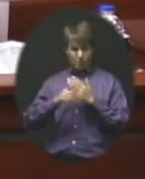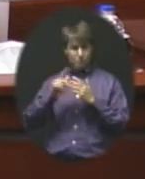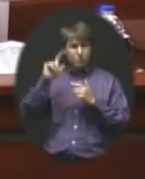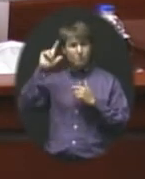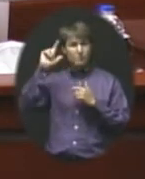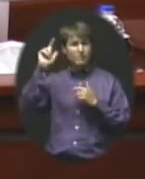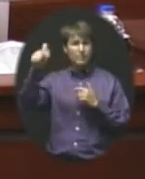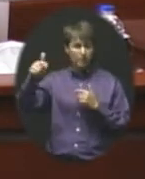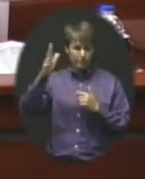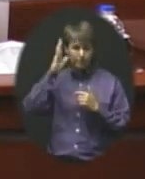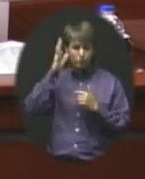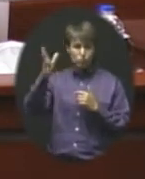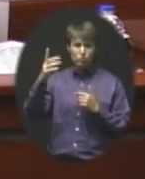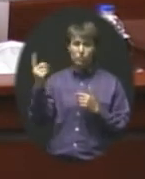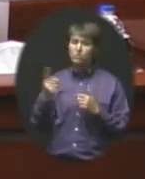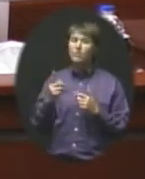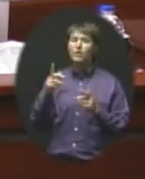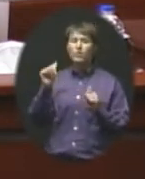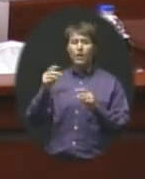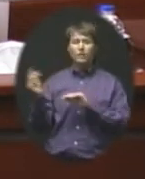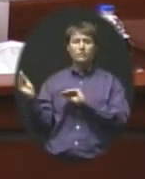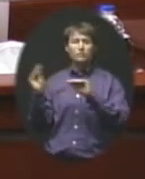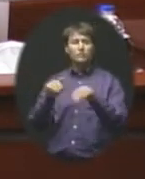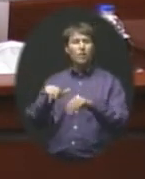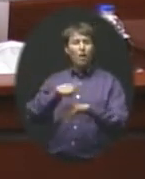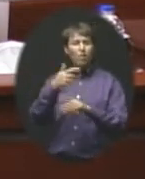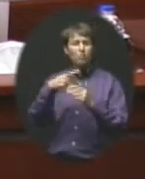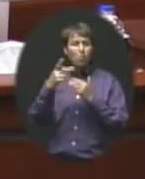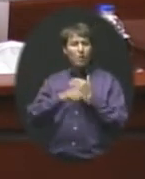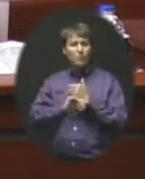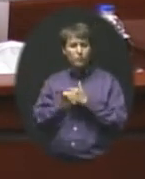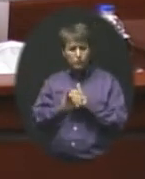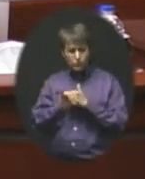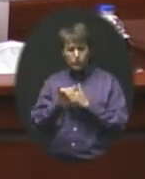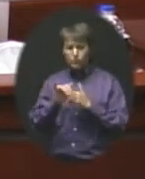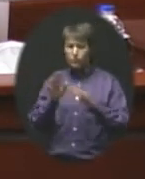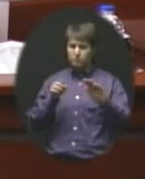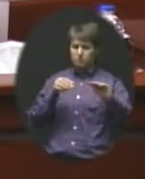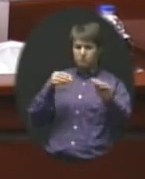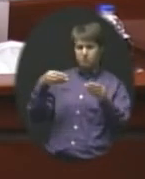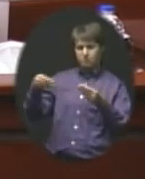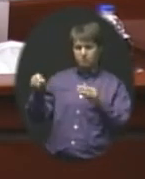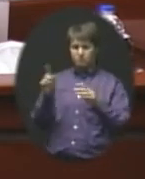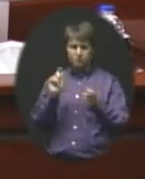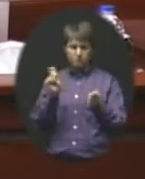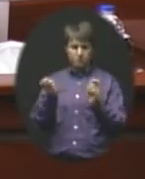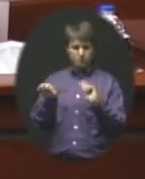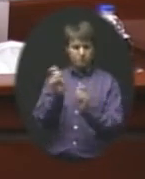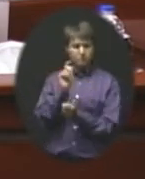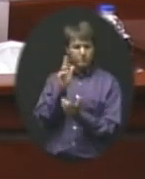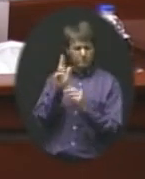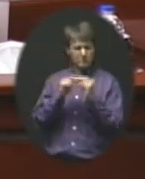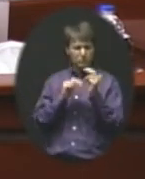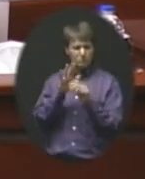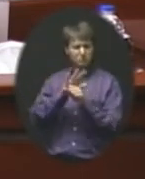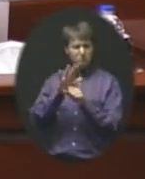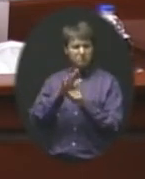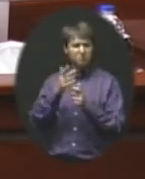road at some point, we can bring in other programs and it can be modified to fit any need that we might have